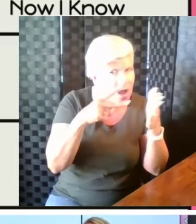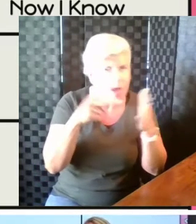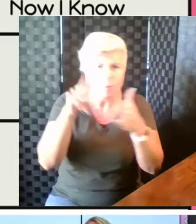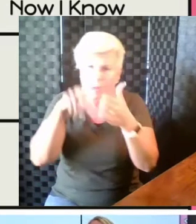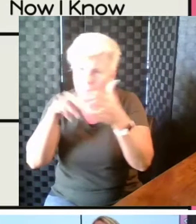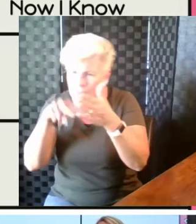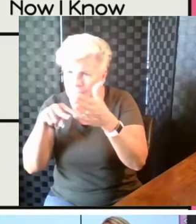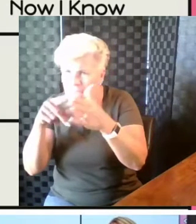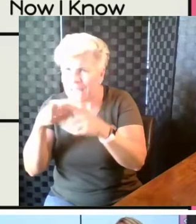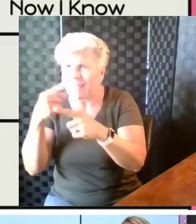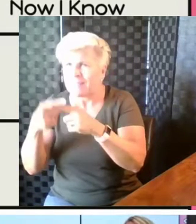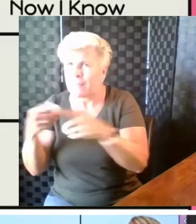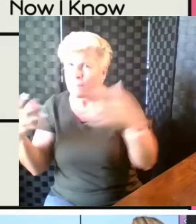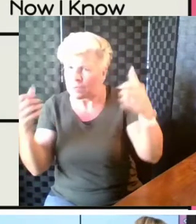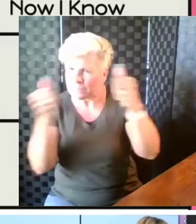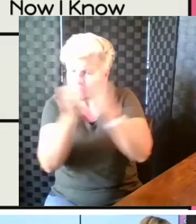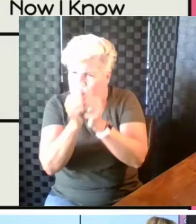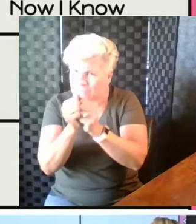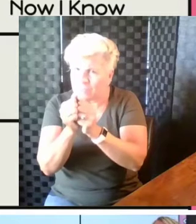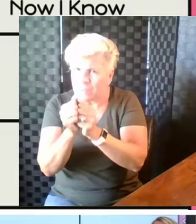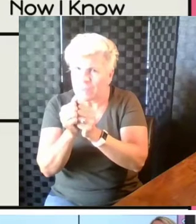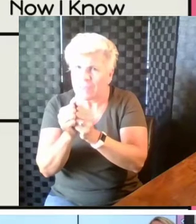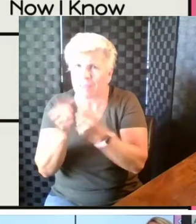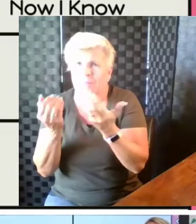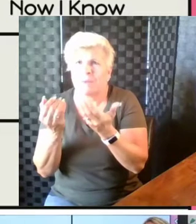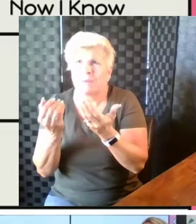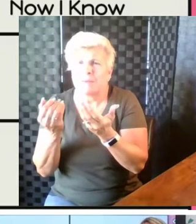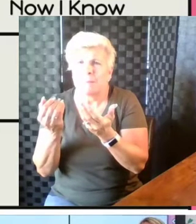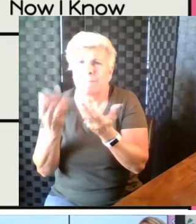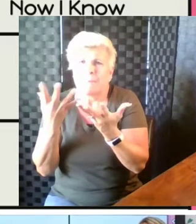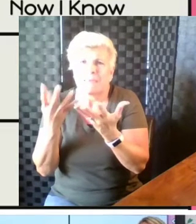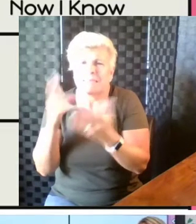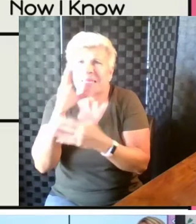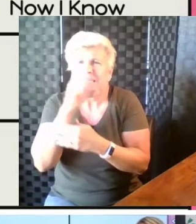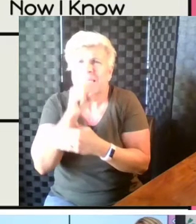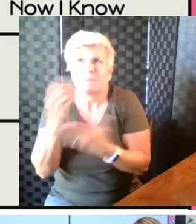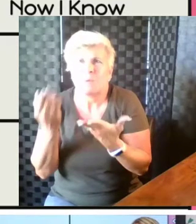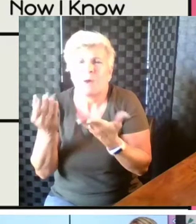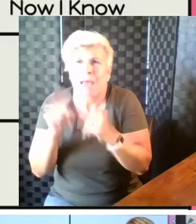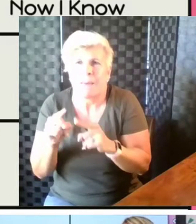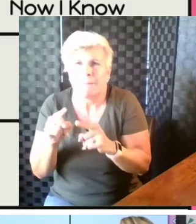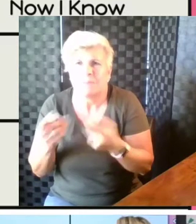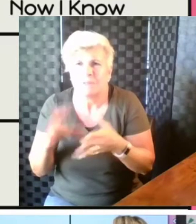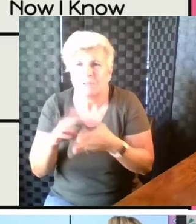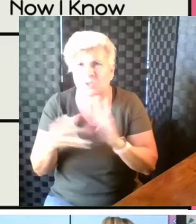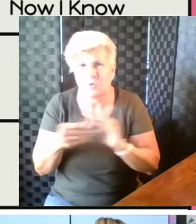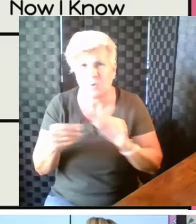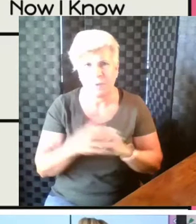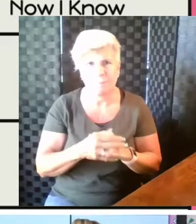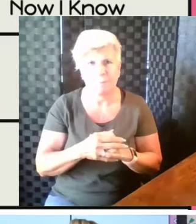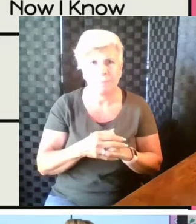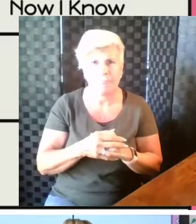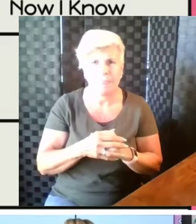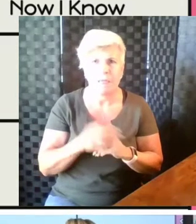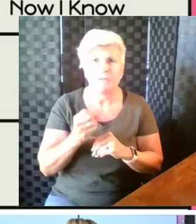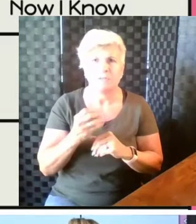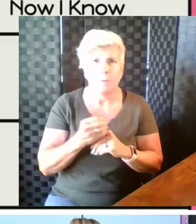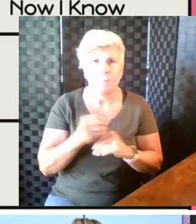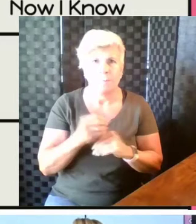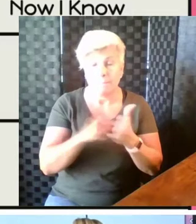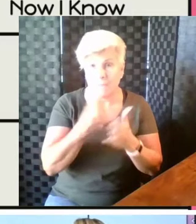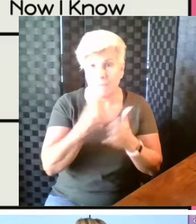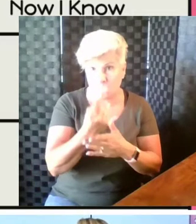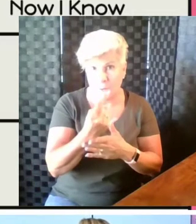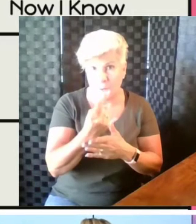the picture, and I'm putting them together and making kind of an inference about what's happening in the story. So on